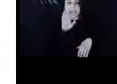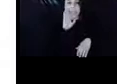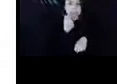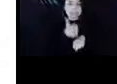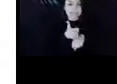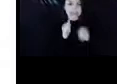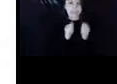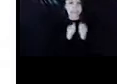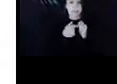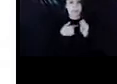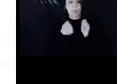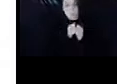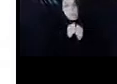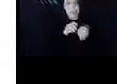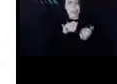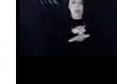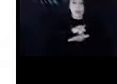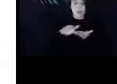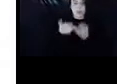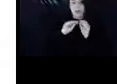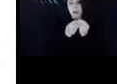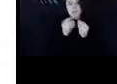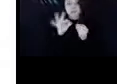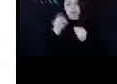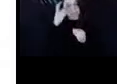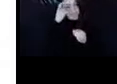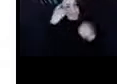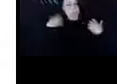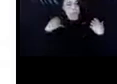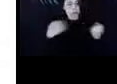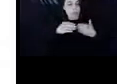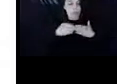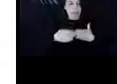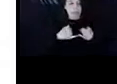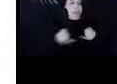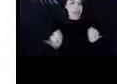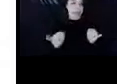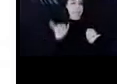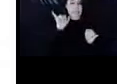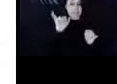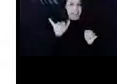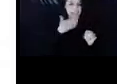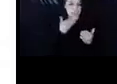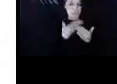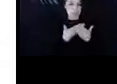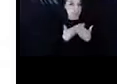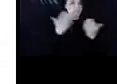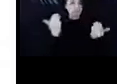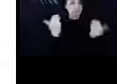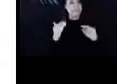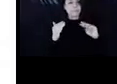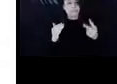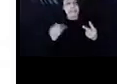health guidelines. Uh, that's ideal. Uh, the second is a sublease fairly common in scattered site